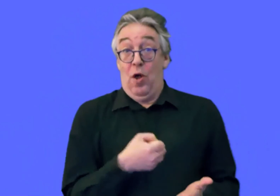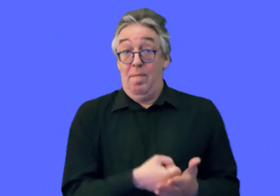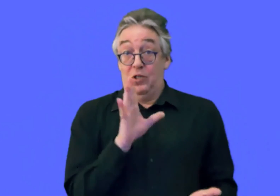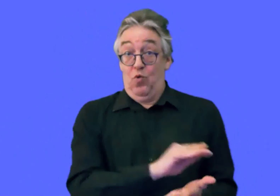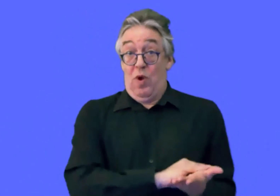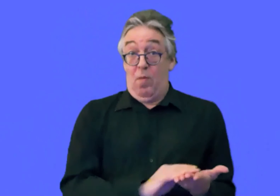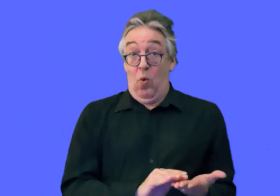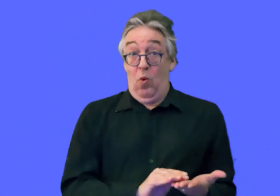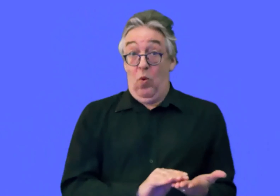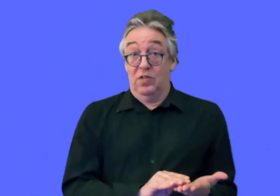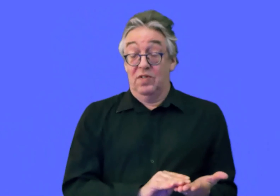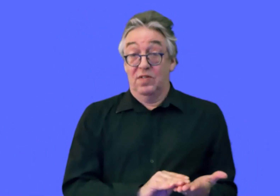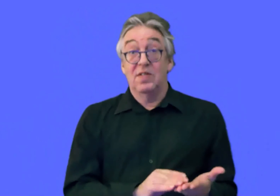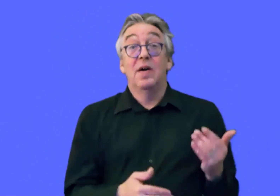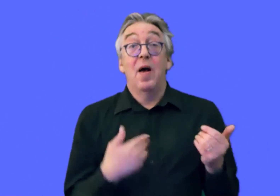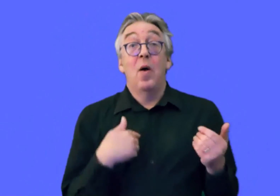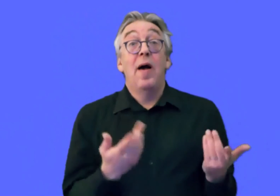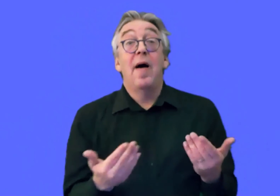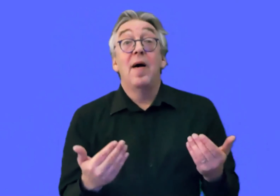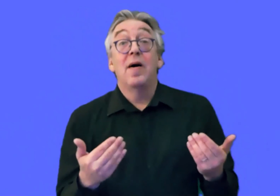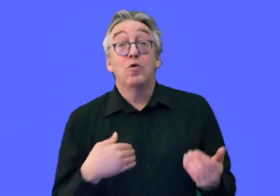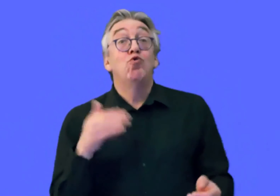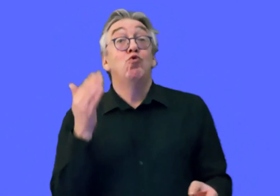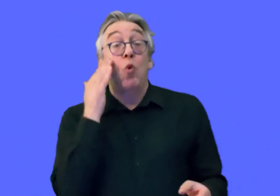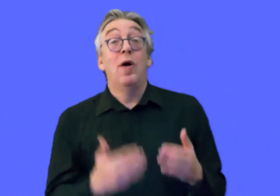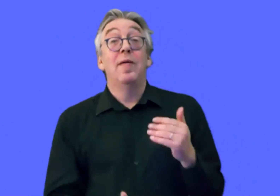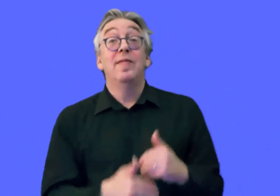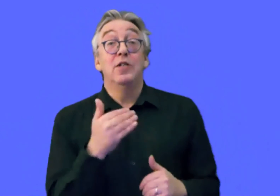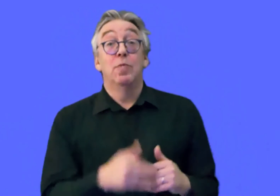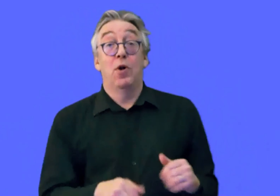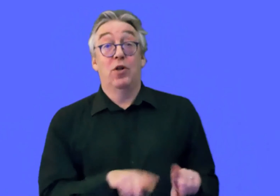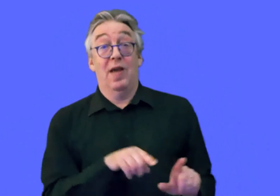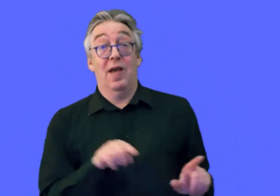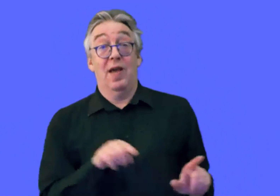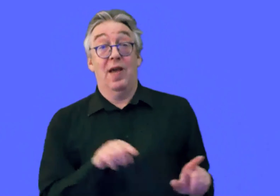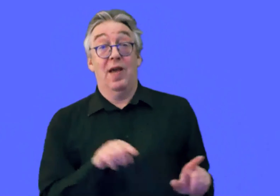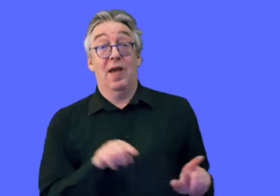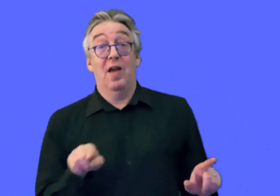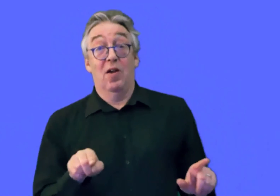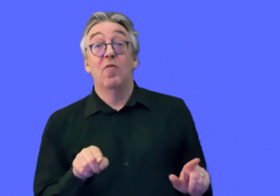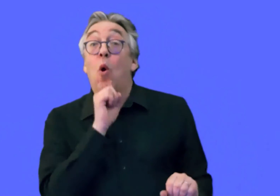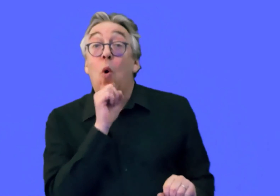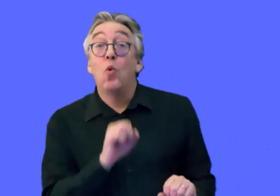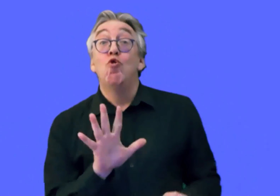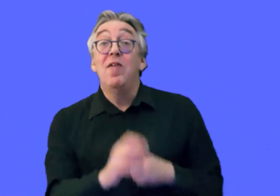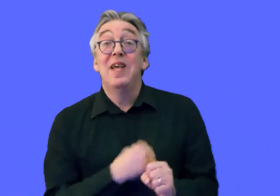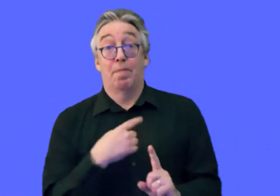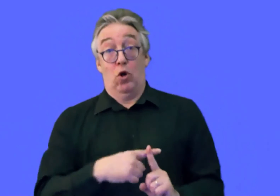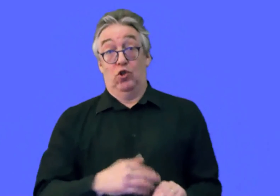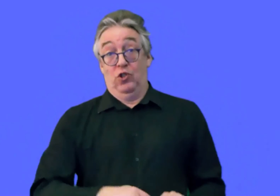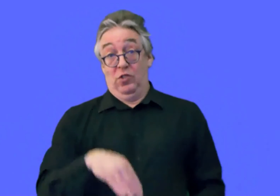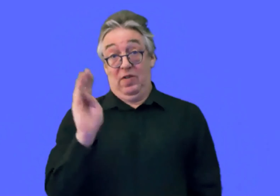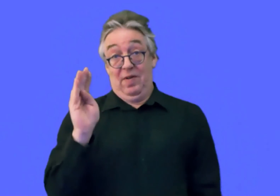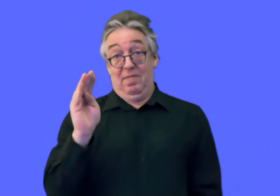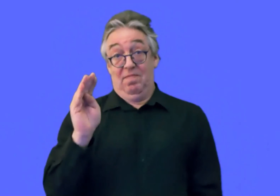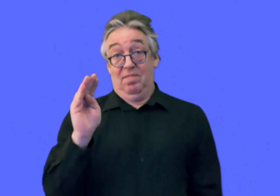we had the distribution of population of those who are aged 5 years and above. That's what we were able to collect, 5 years